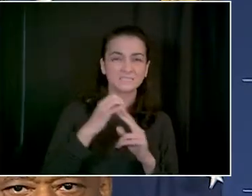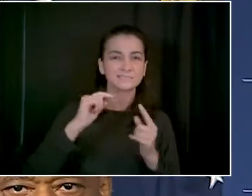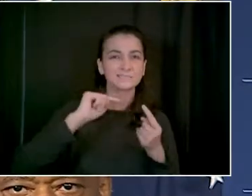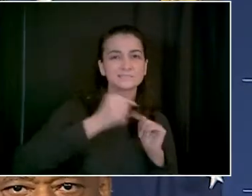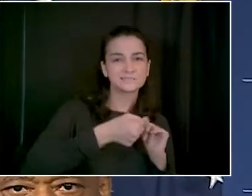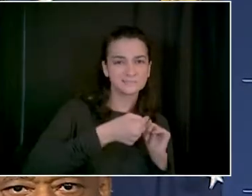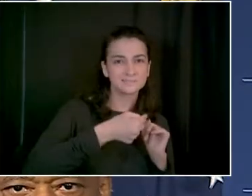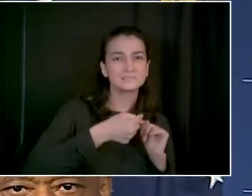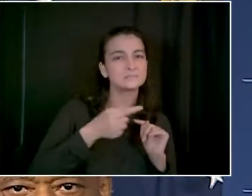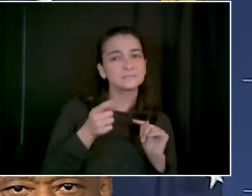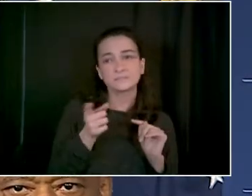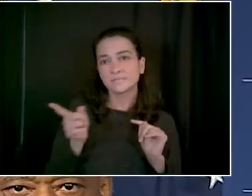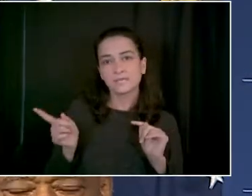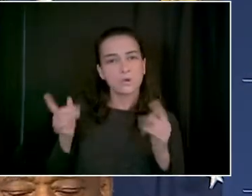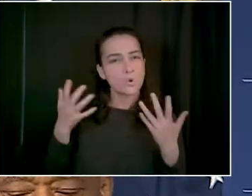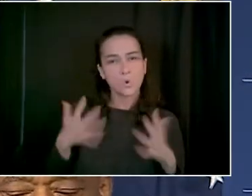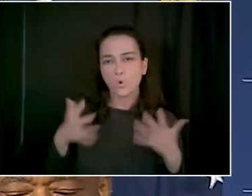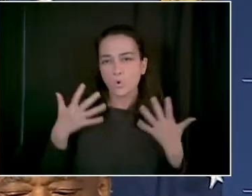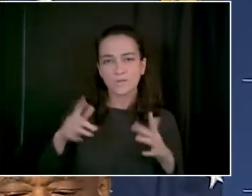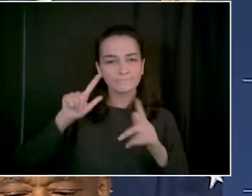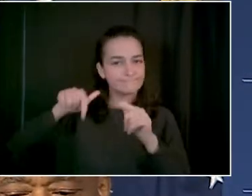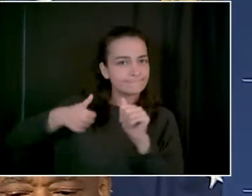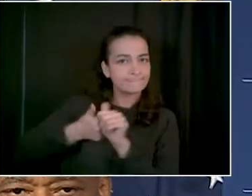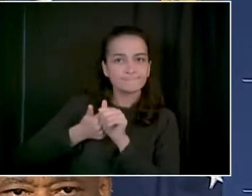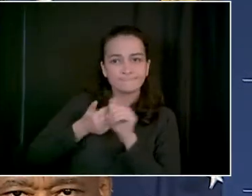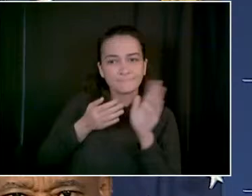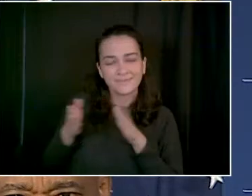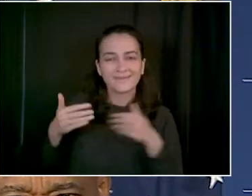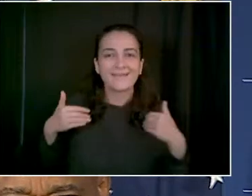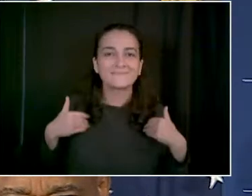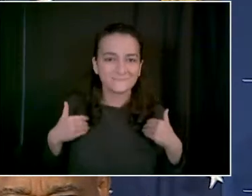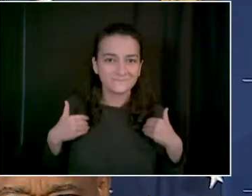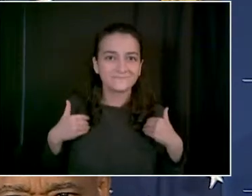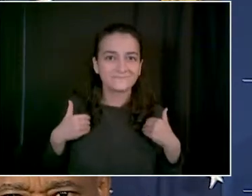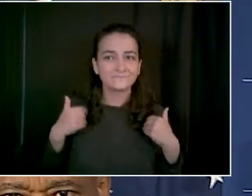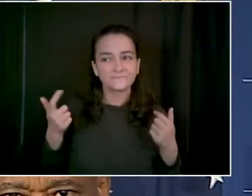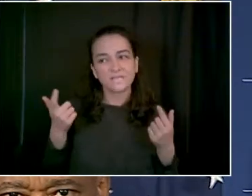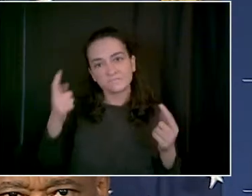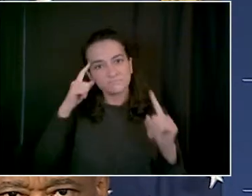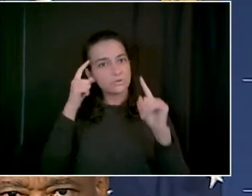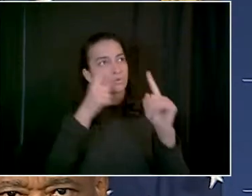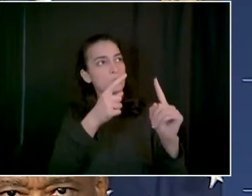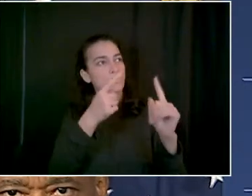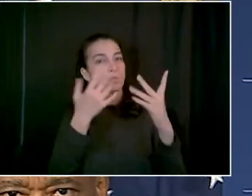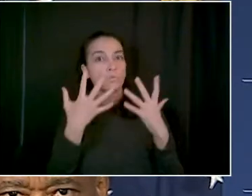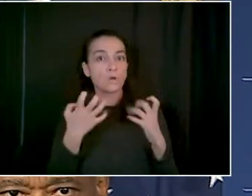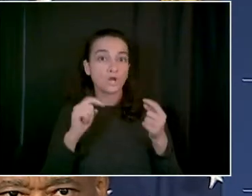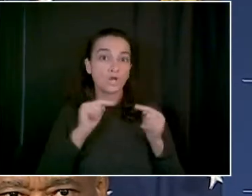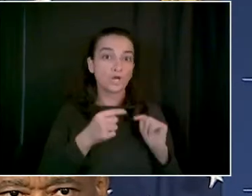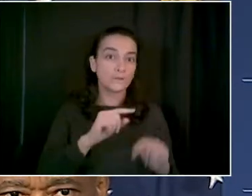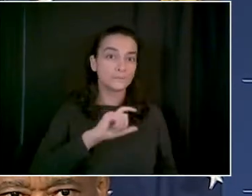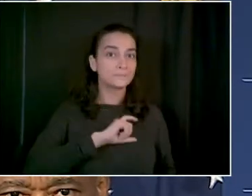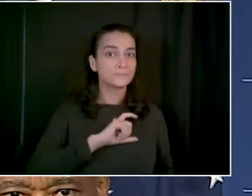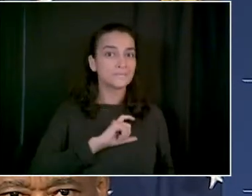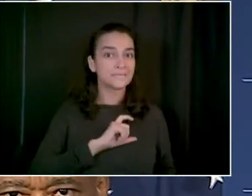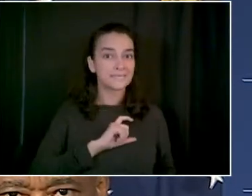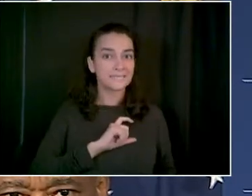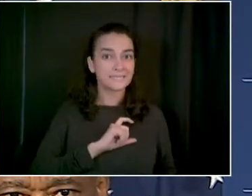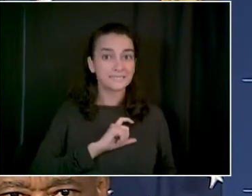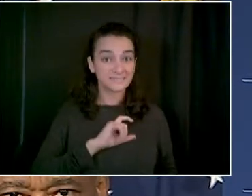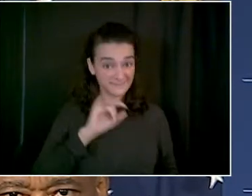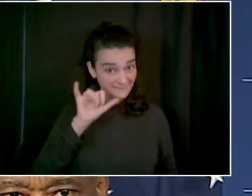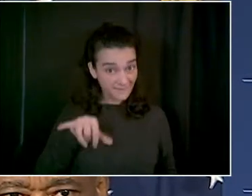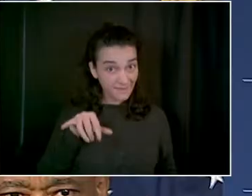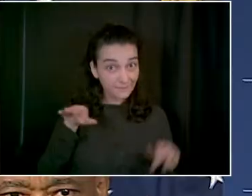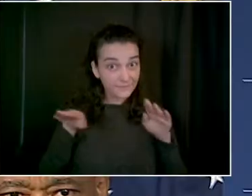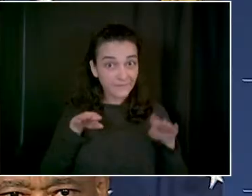and carried out with intent, and it will not be tolerated. Luckily, our officers are okay, and the